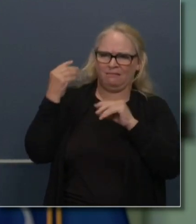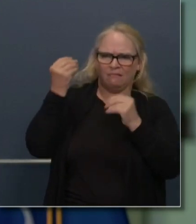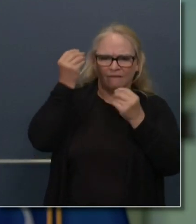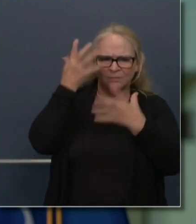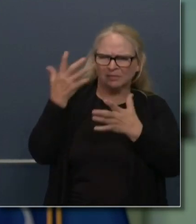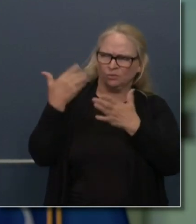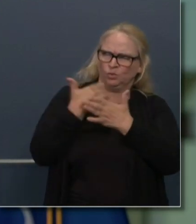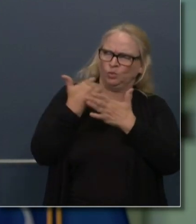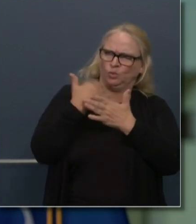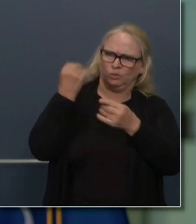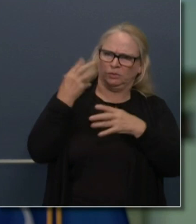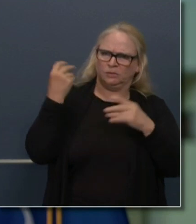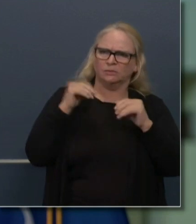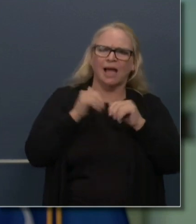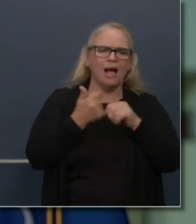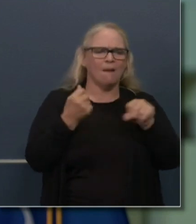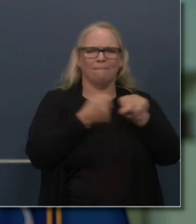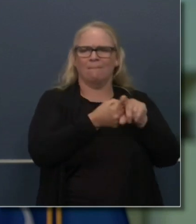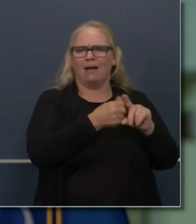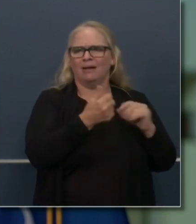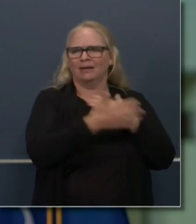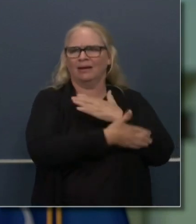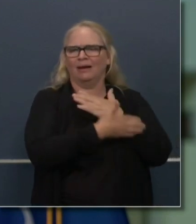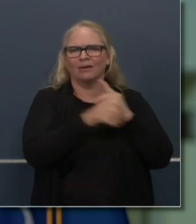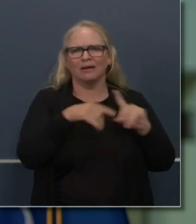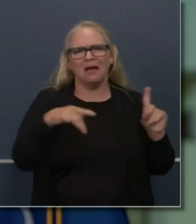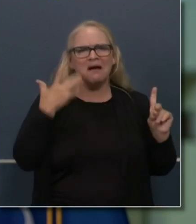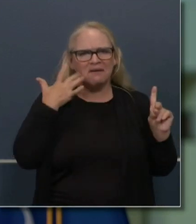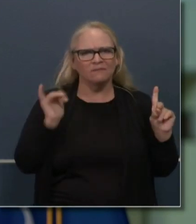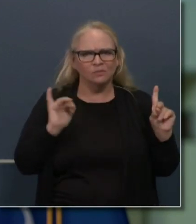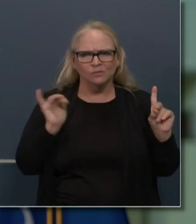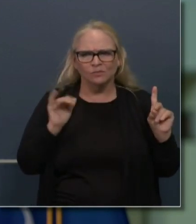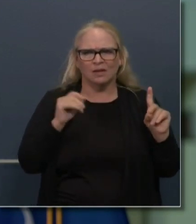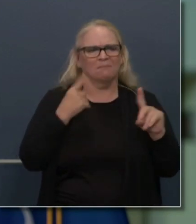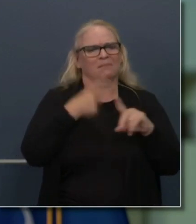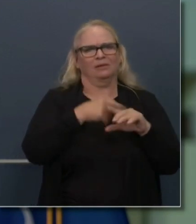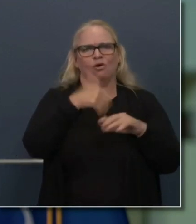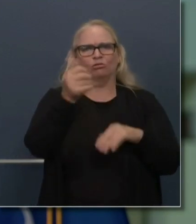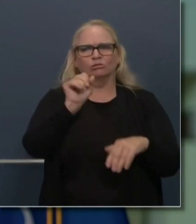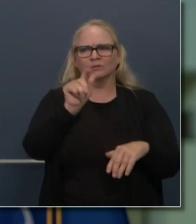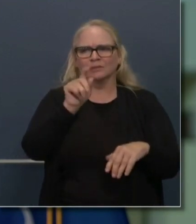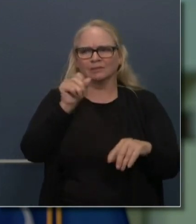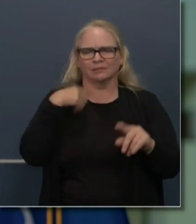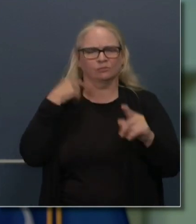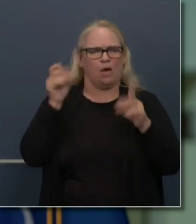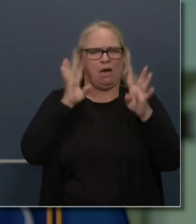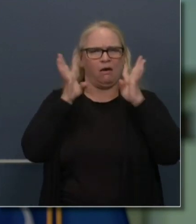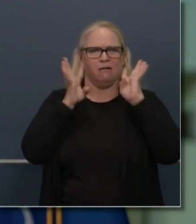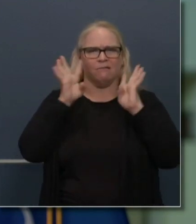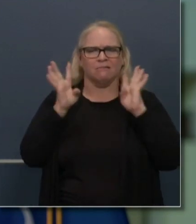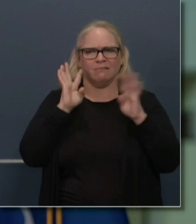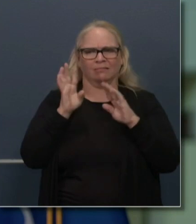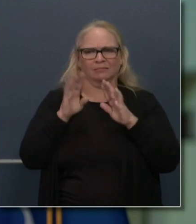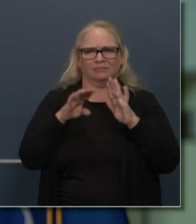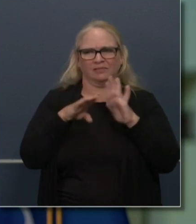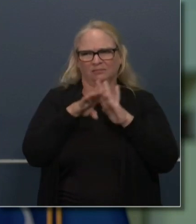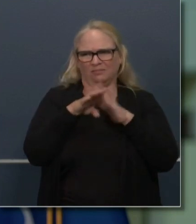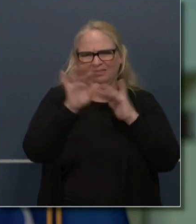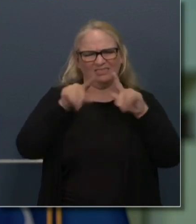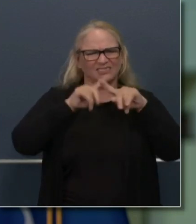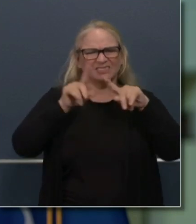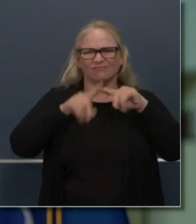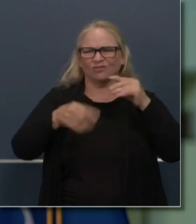but all across the country, has one thing in common, and that is these models are iterative. They're constantly being updated. They're